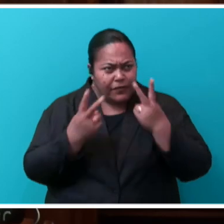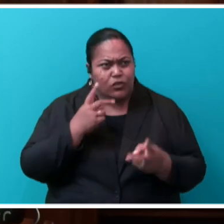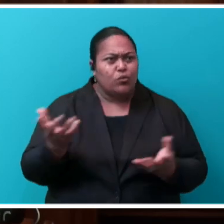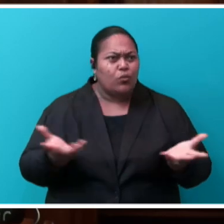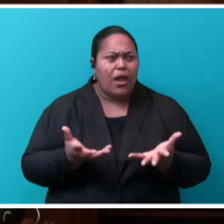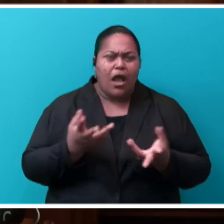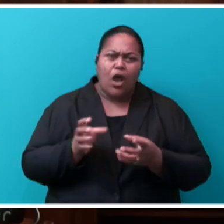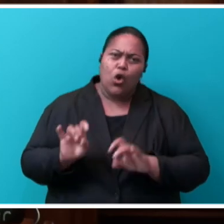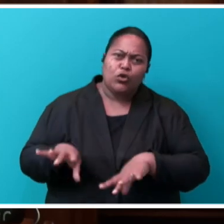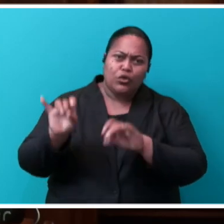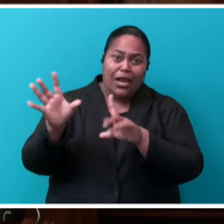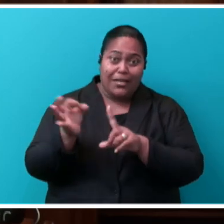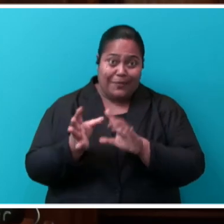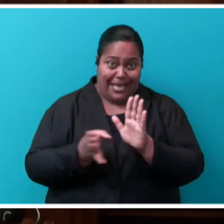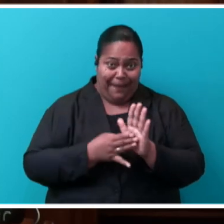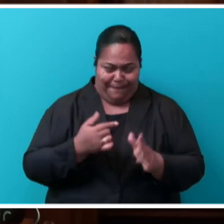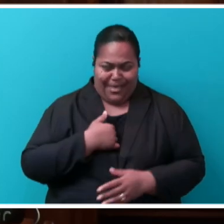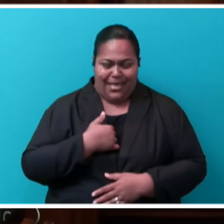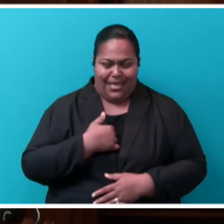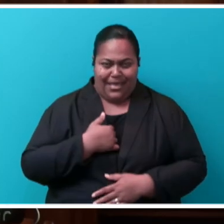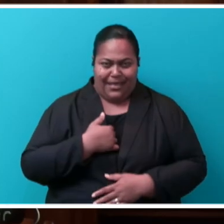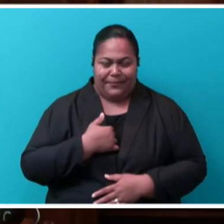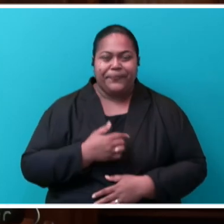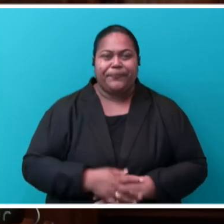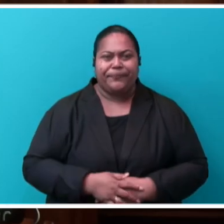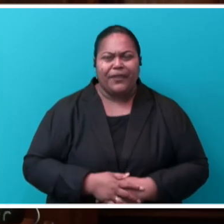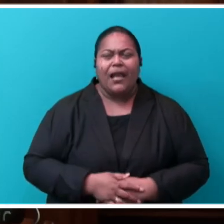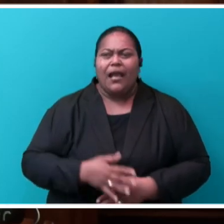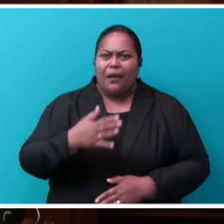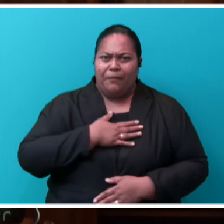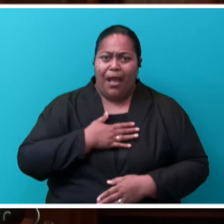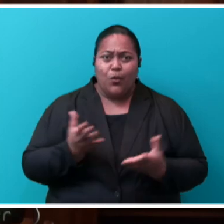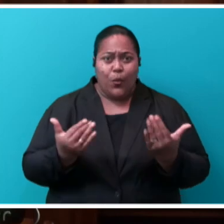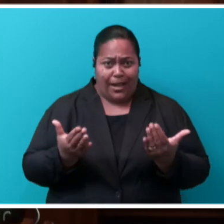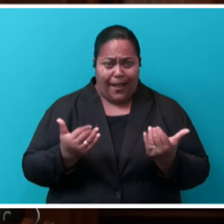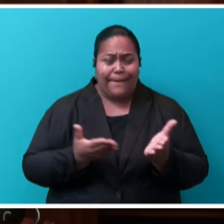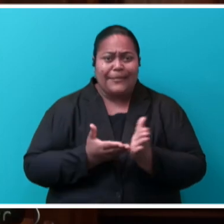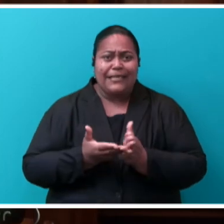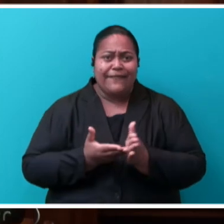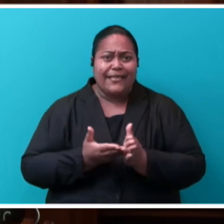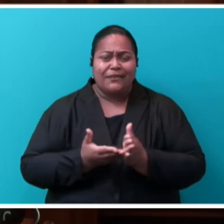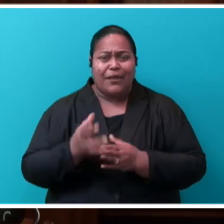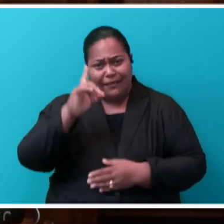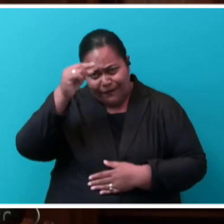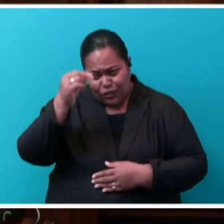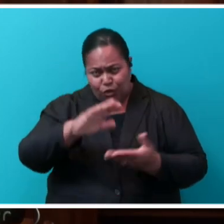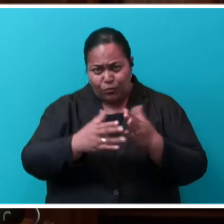Australia as Prime Minister, where there was a welcoming service by the Fijian community in